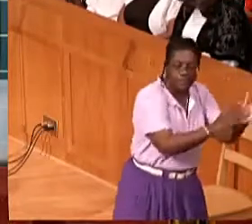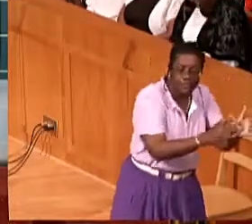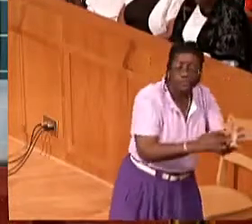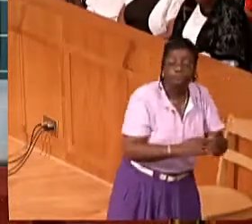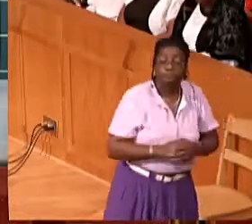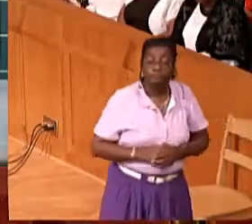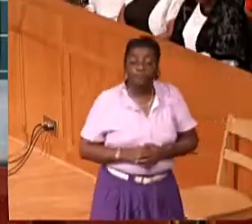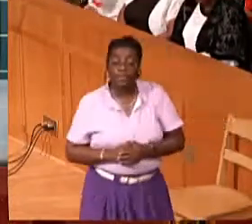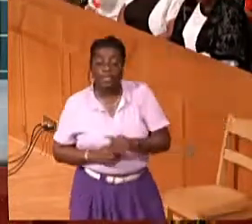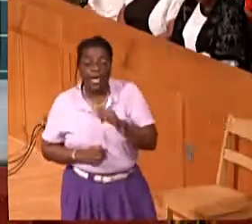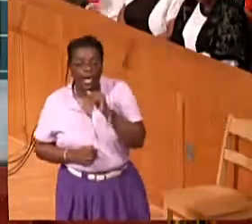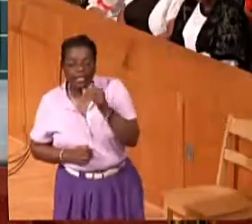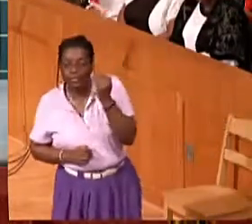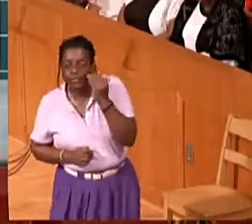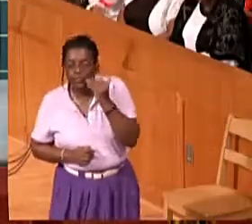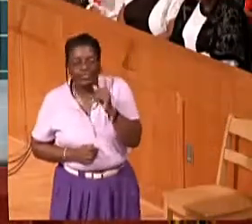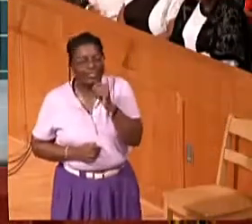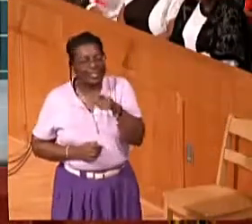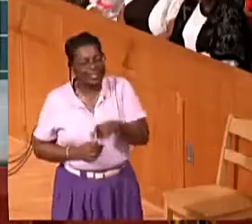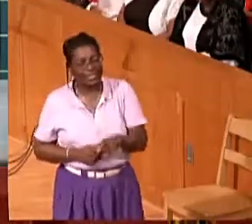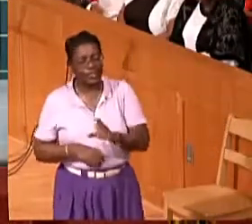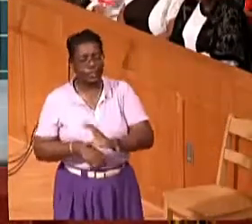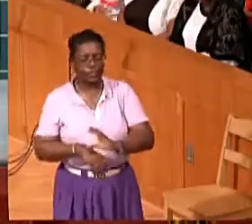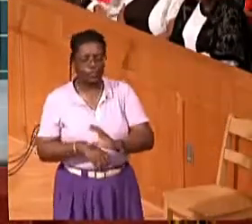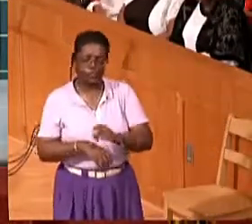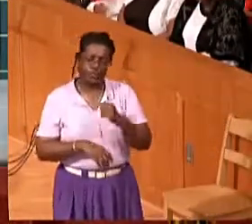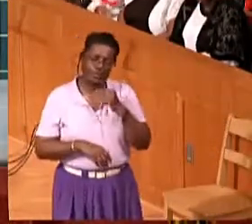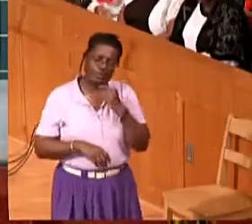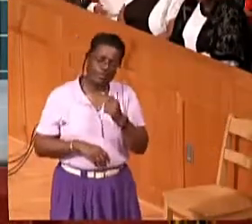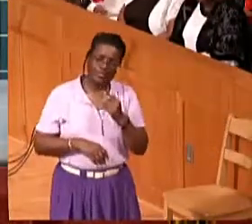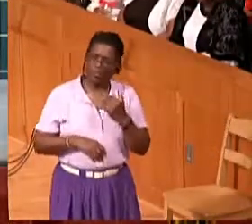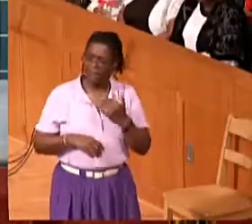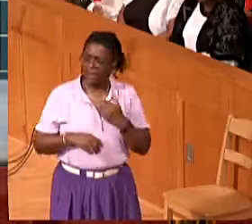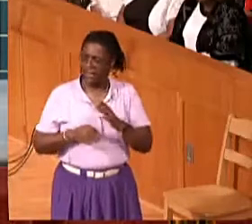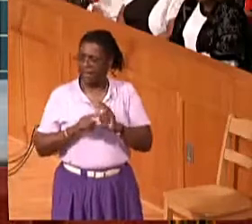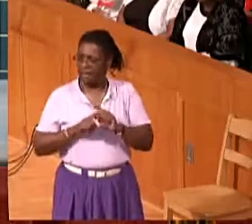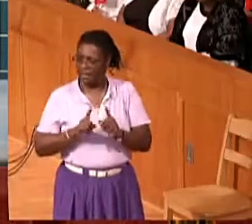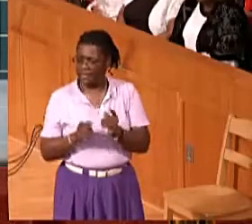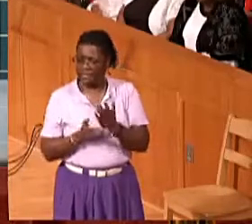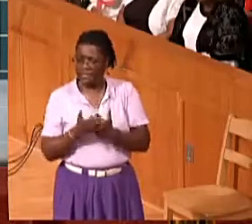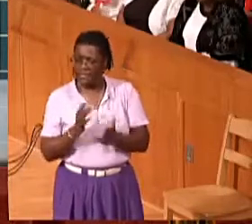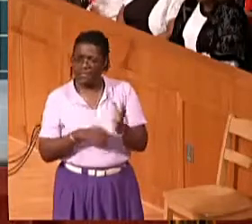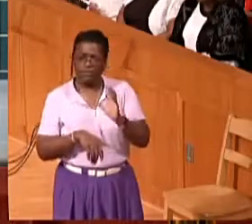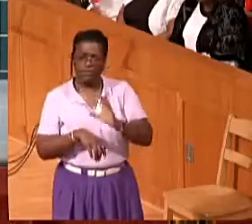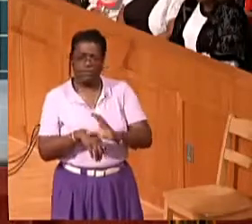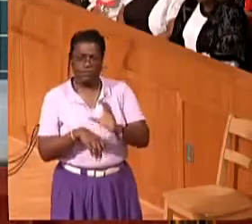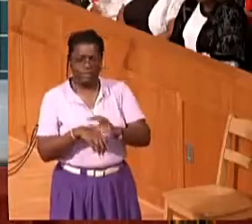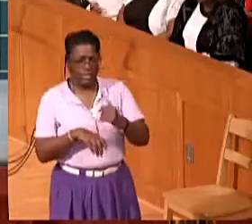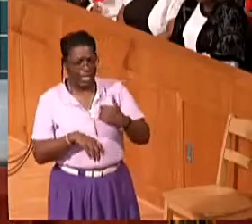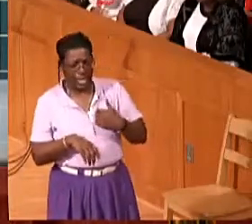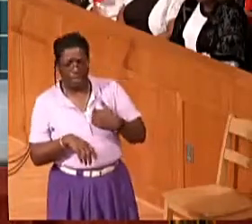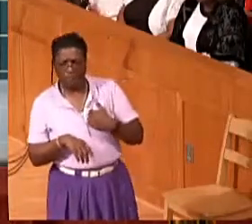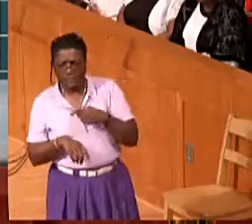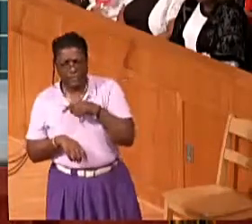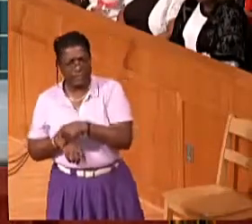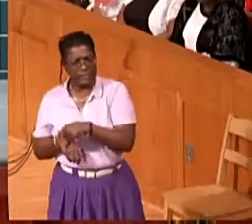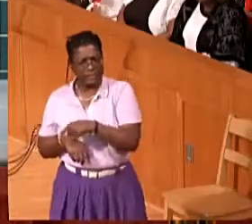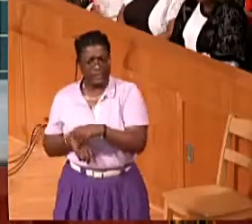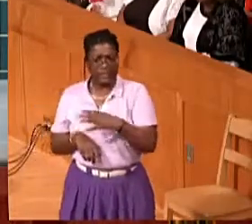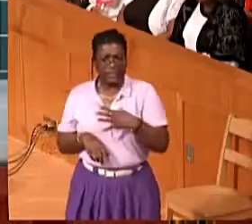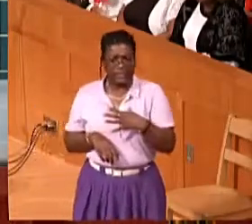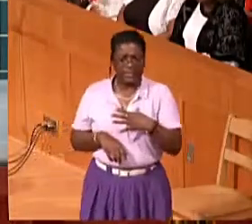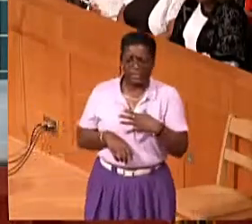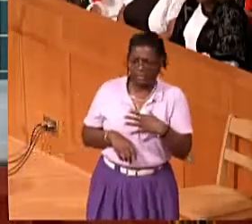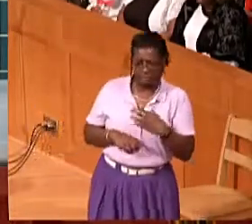I know that's not this church. I know, but I've been to some church that got church work like that. They've got ugly